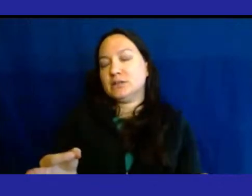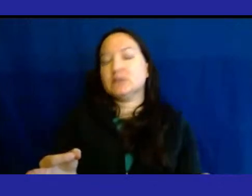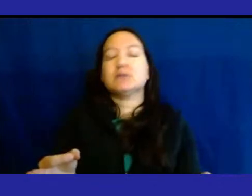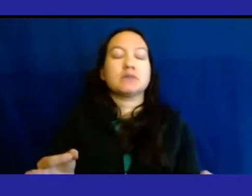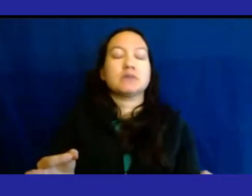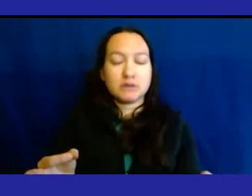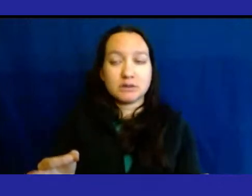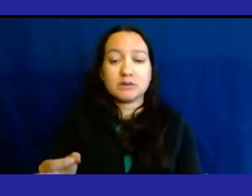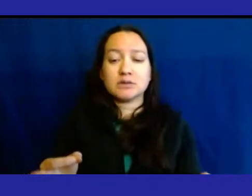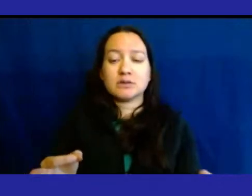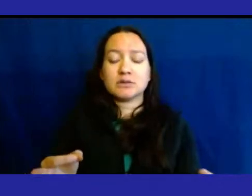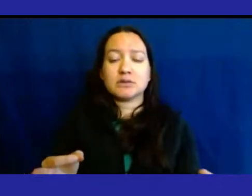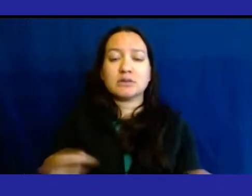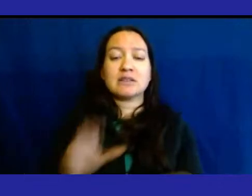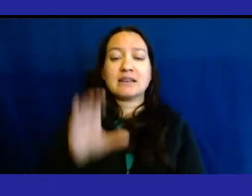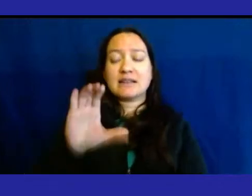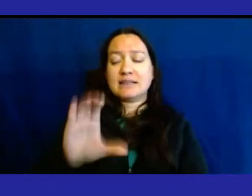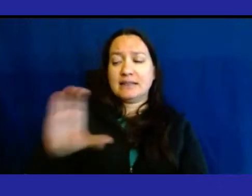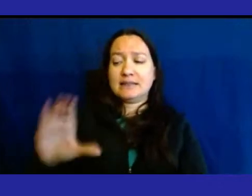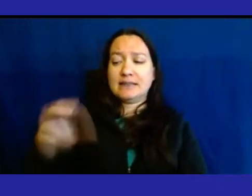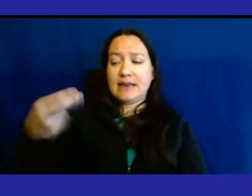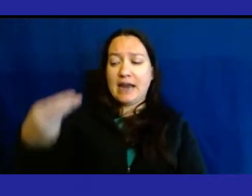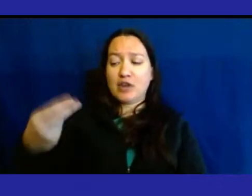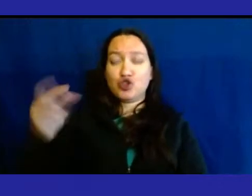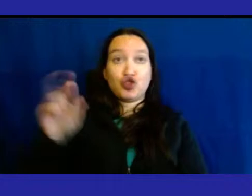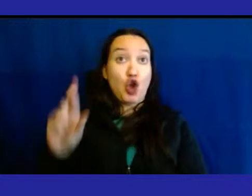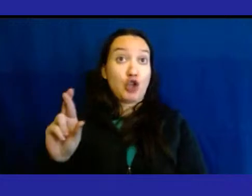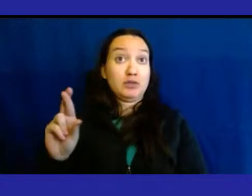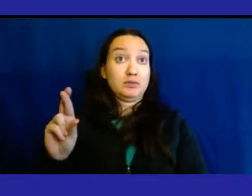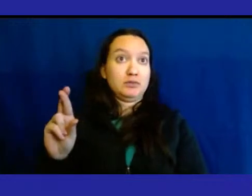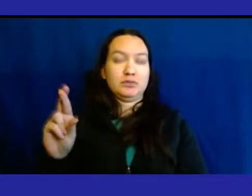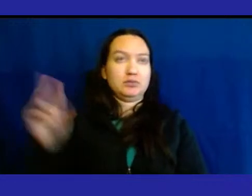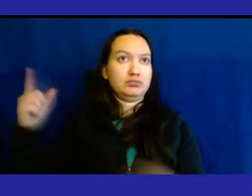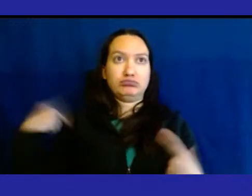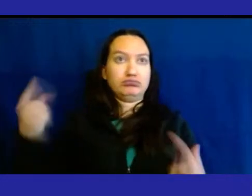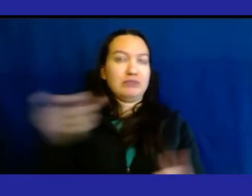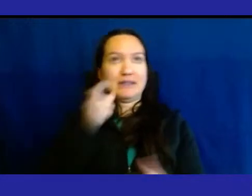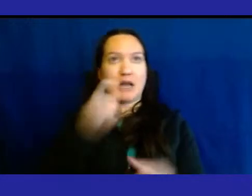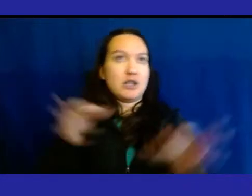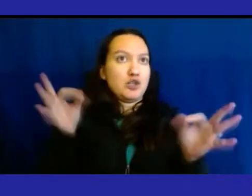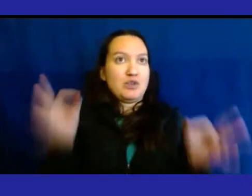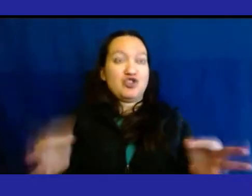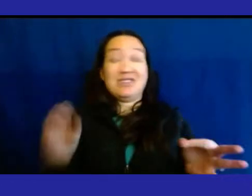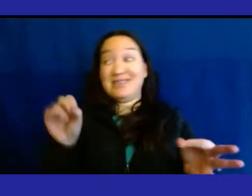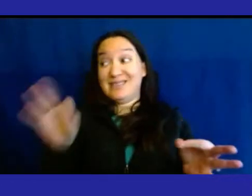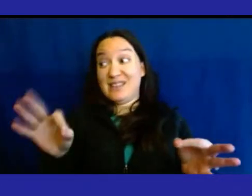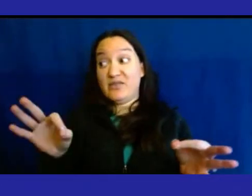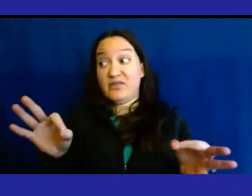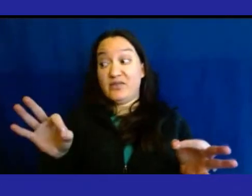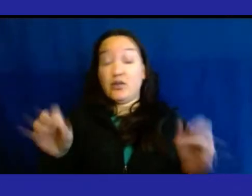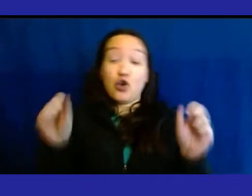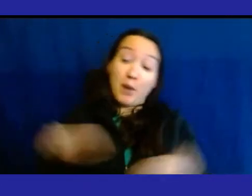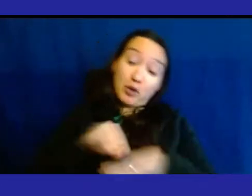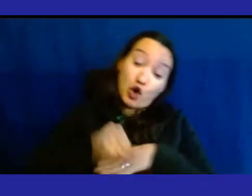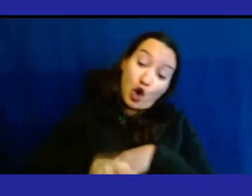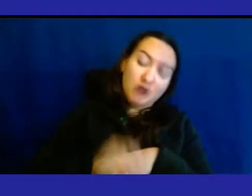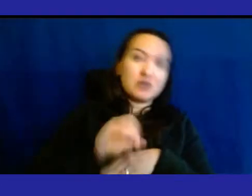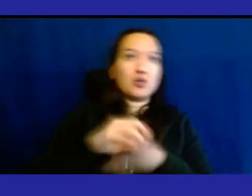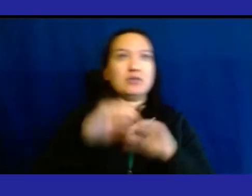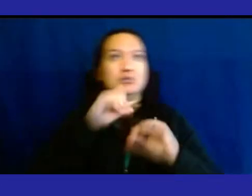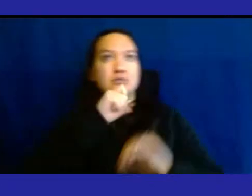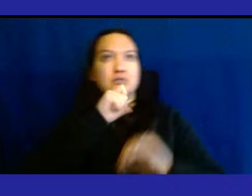the CCHR has not been making determinations as to whether or not there's probable cause or no probable